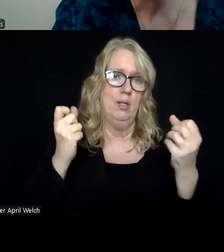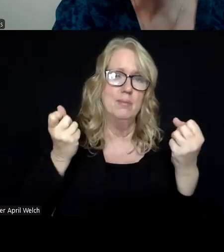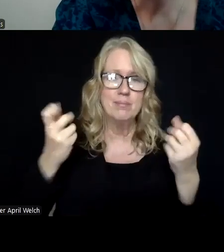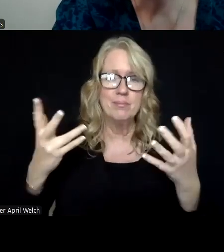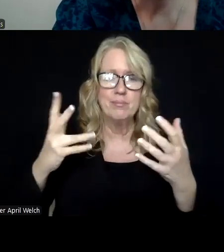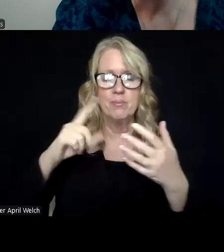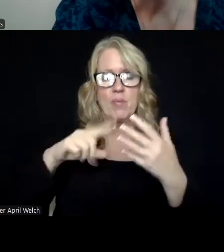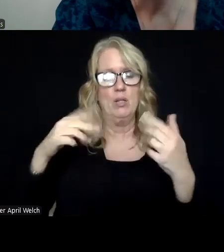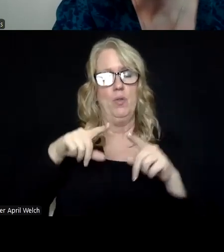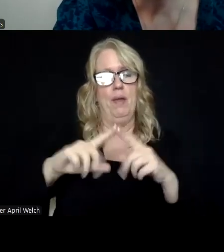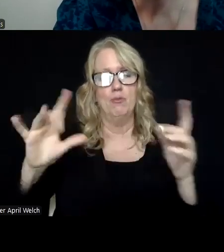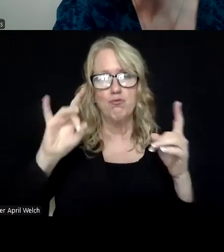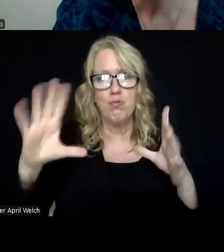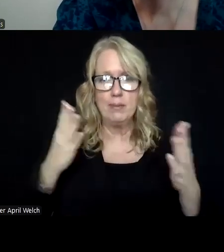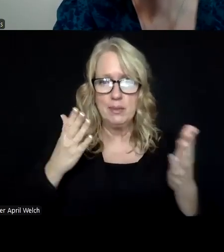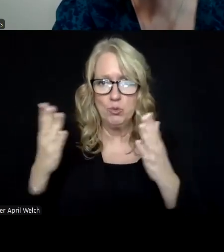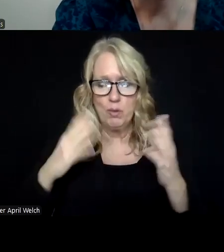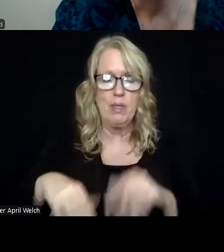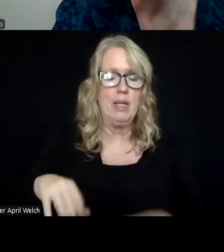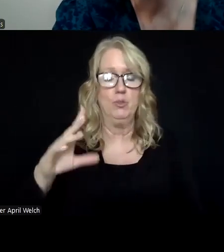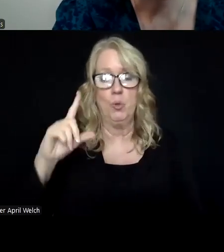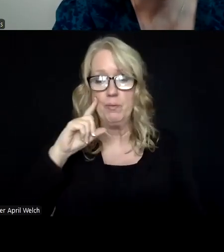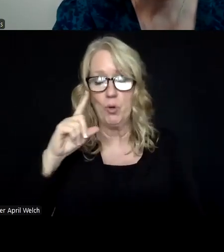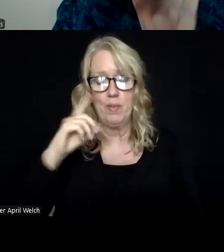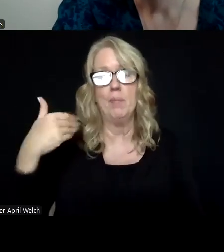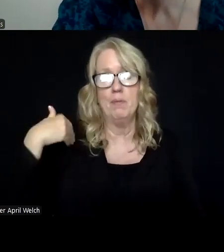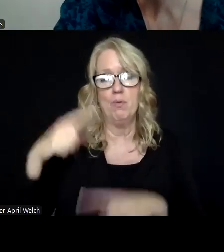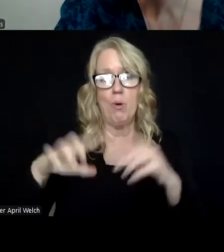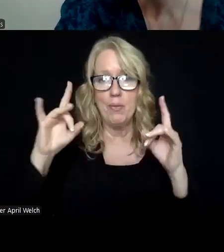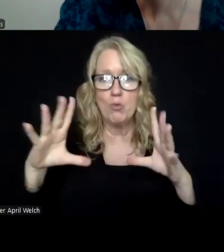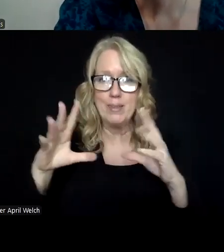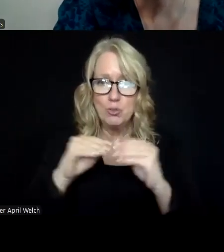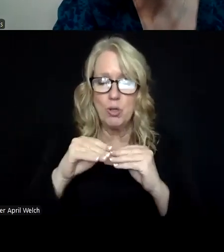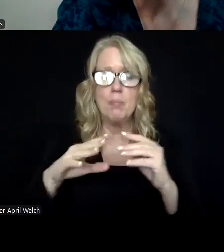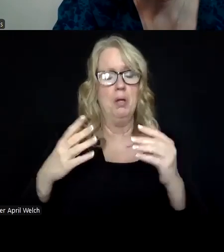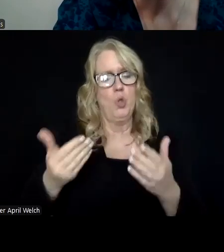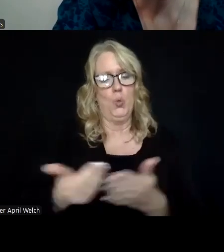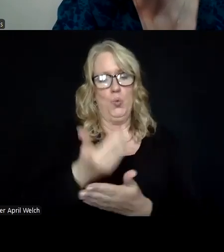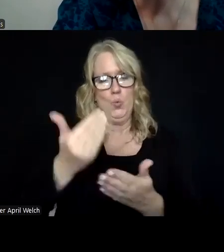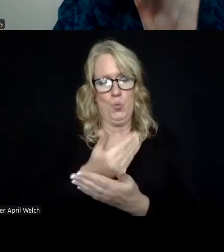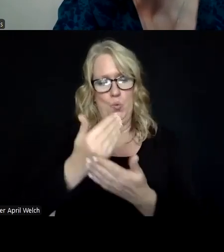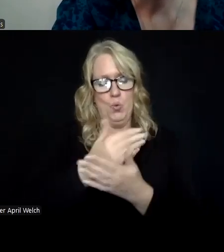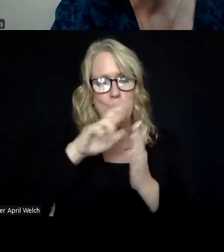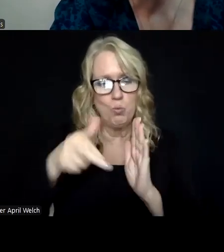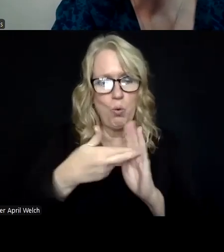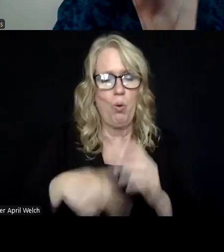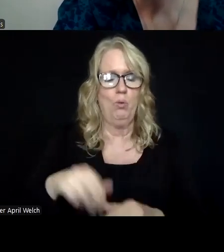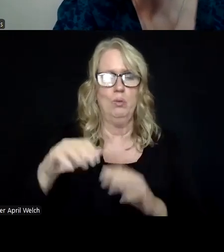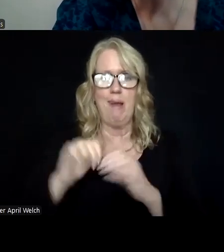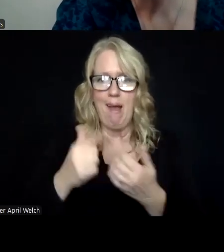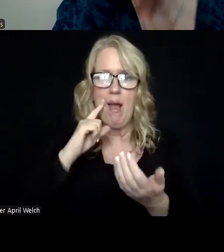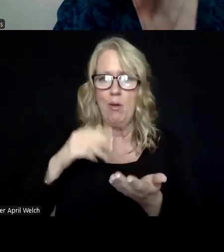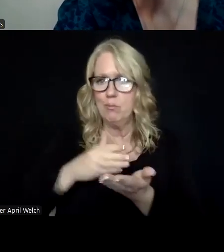crisis services as well. And we've heard some of that on Crisis Jam before, but also new roles for liaisons and navigators who